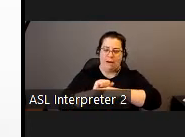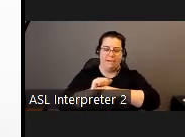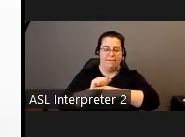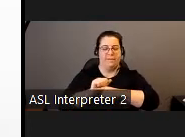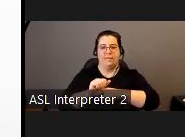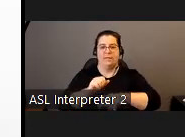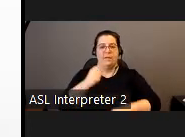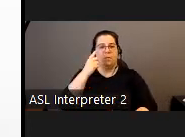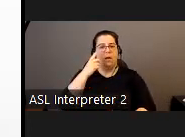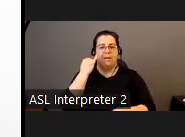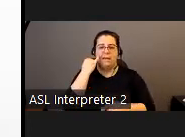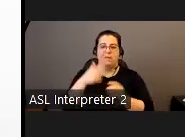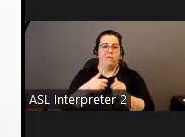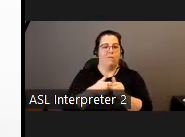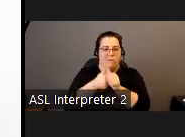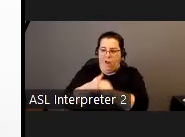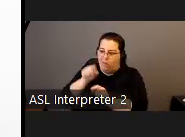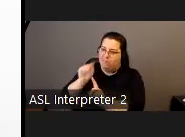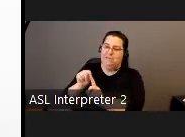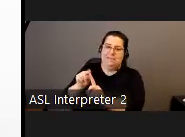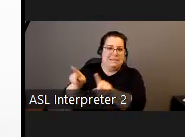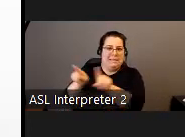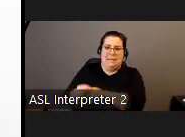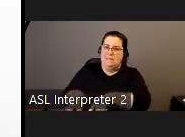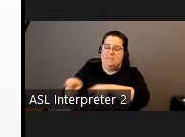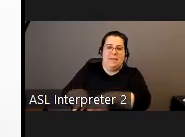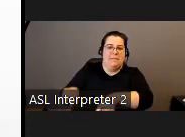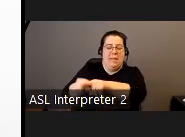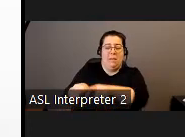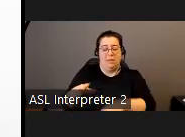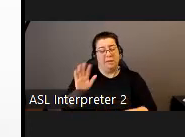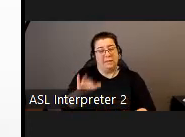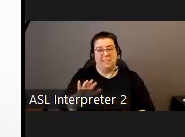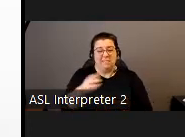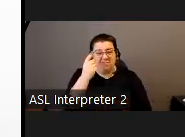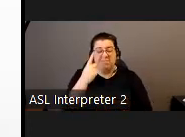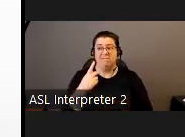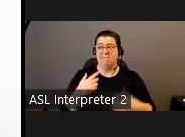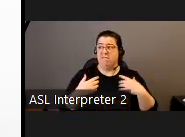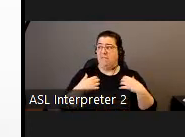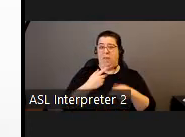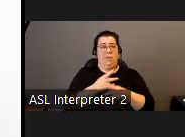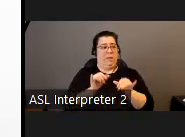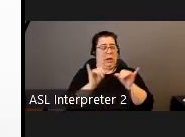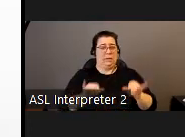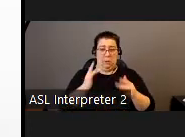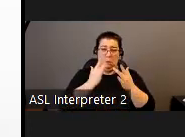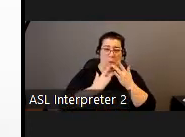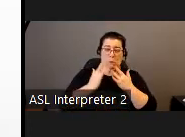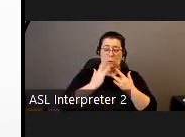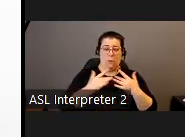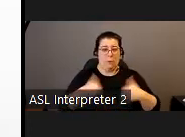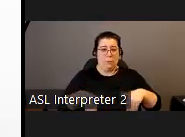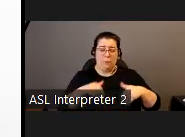system, a healthcare system that is struggling just to, meet the needs of people coming through the door every day.